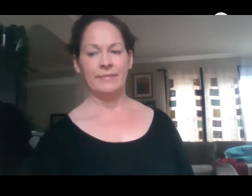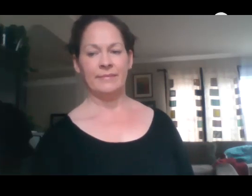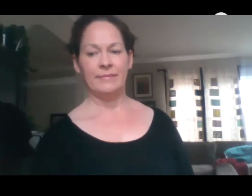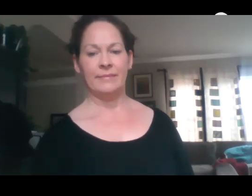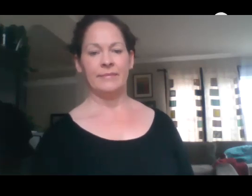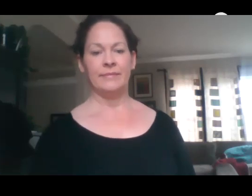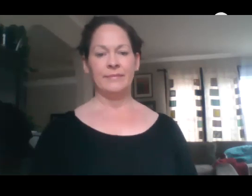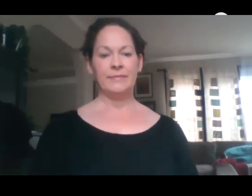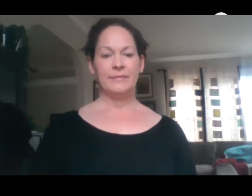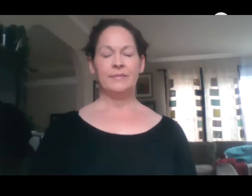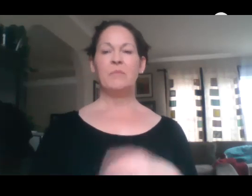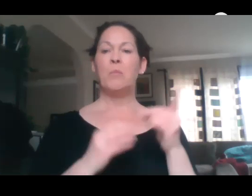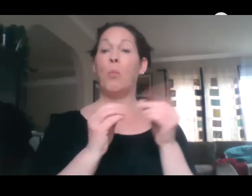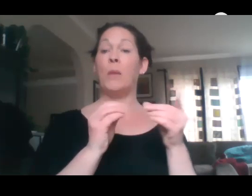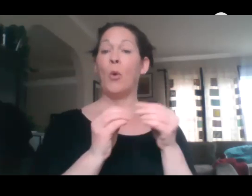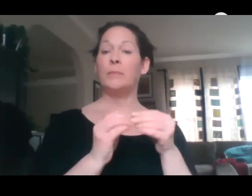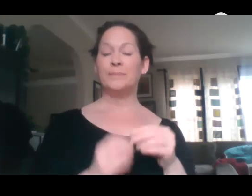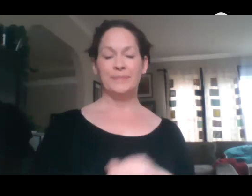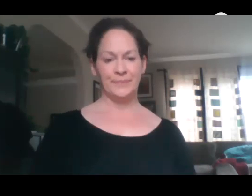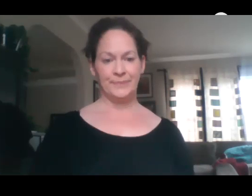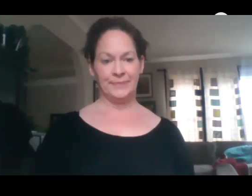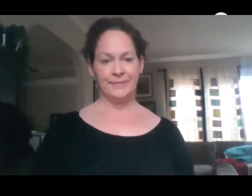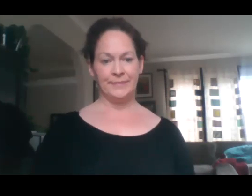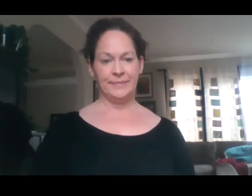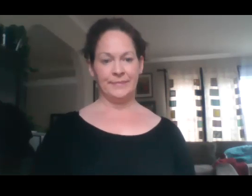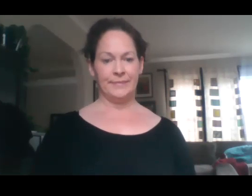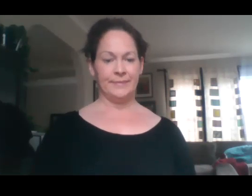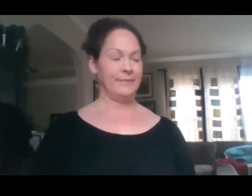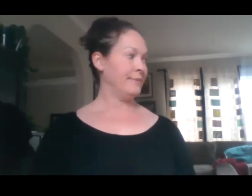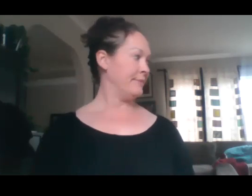We want to do one more here.